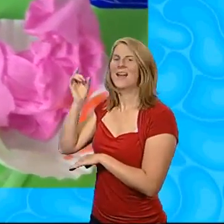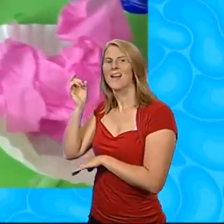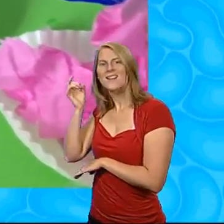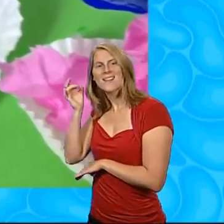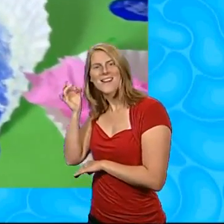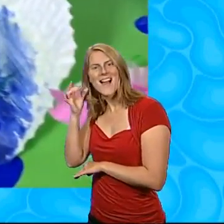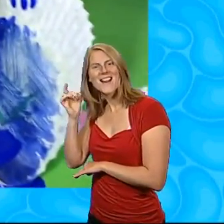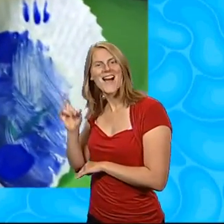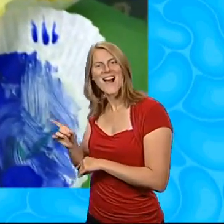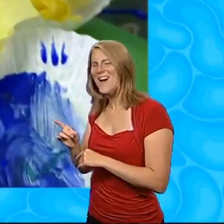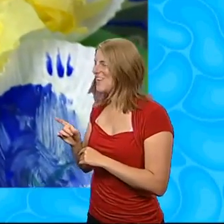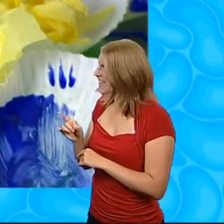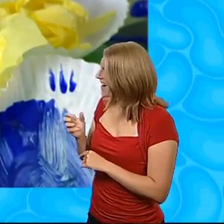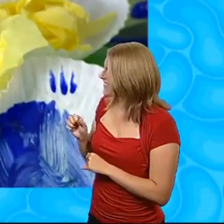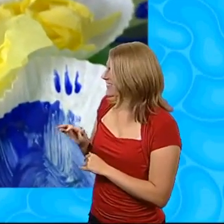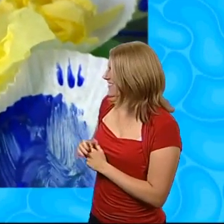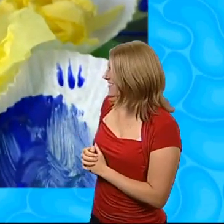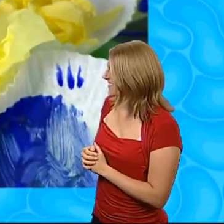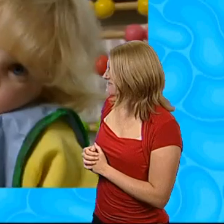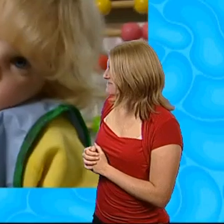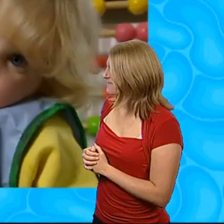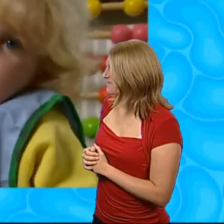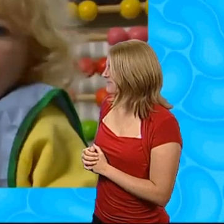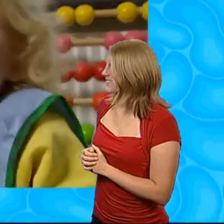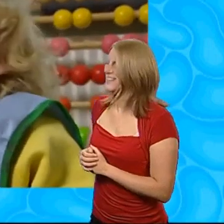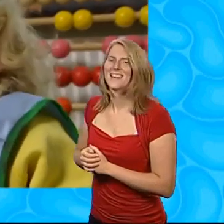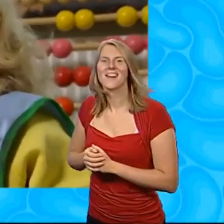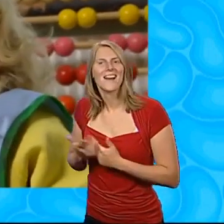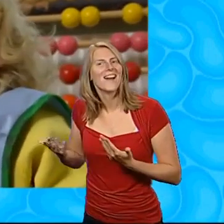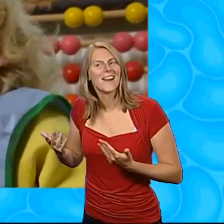pink one, and a blue one, and a yellow one. They're all there.